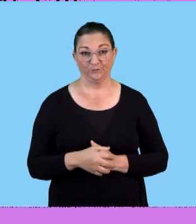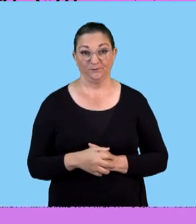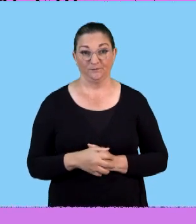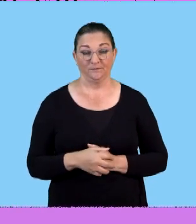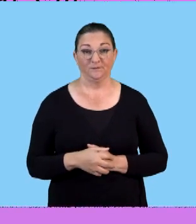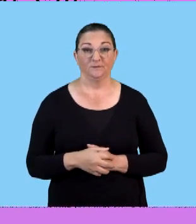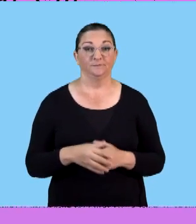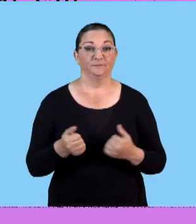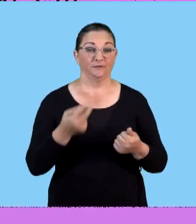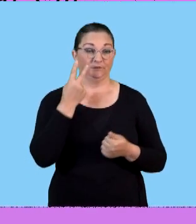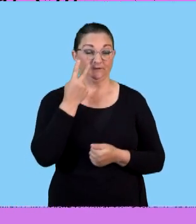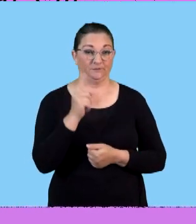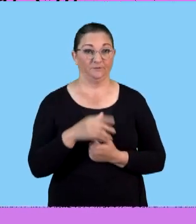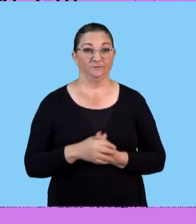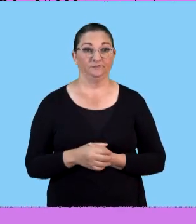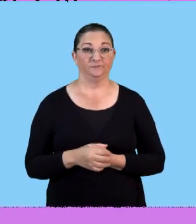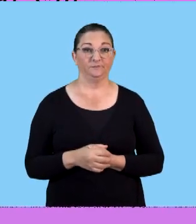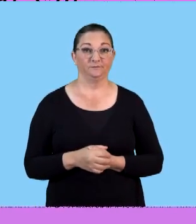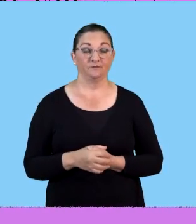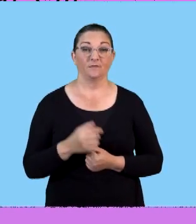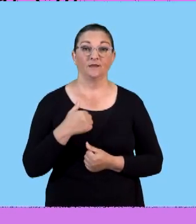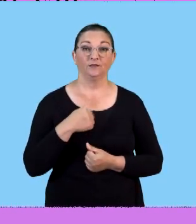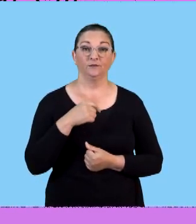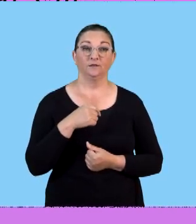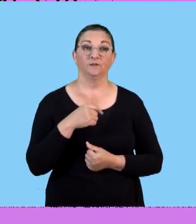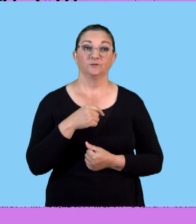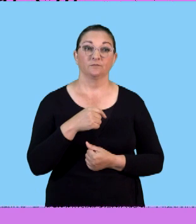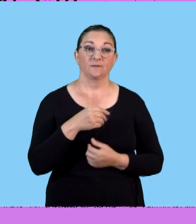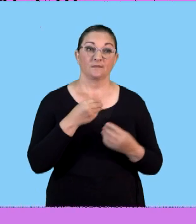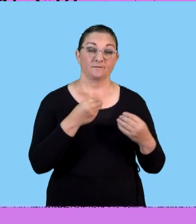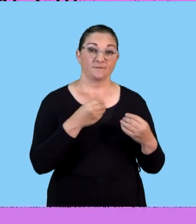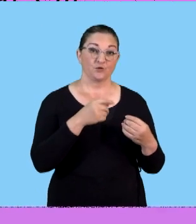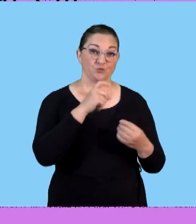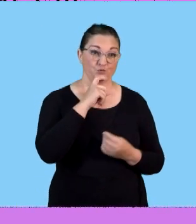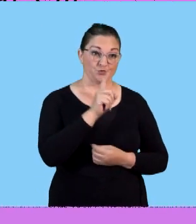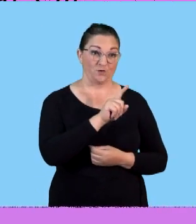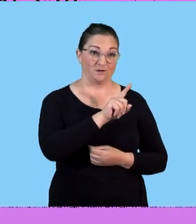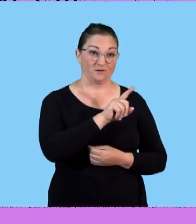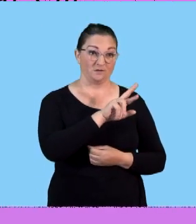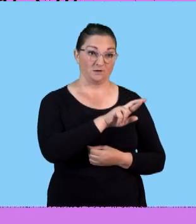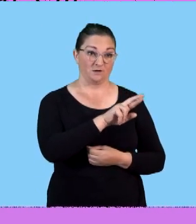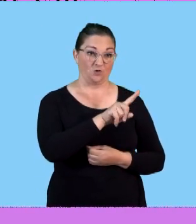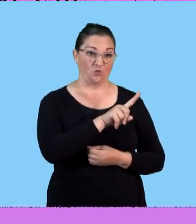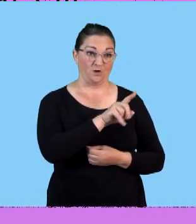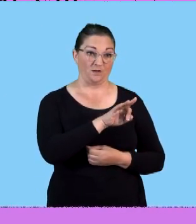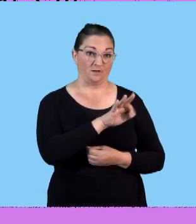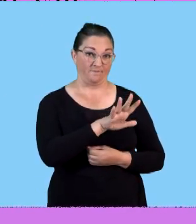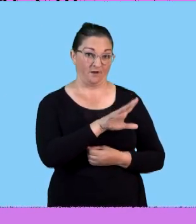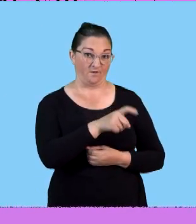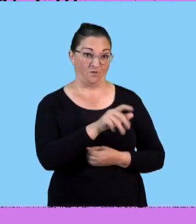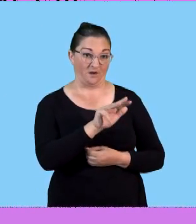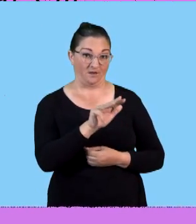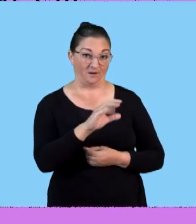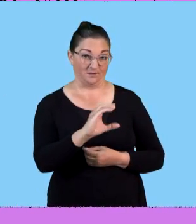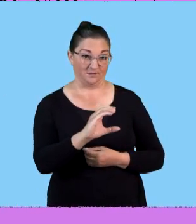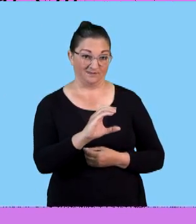squared. Okay, so let's look at it. So I will take my 135 Rand and 99